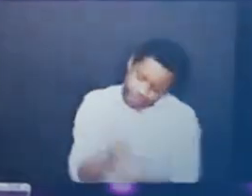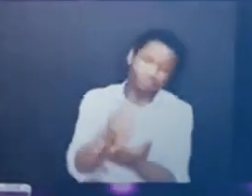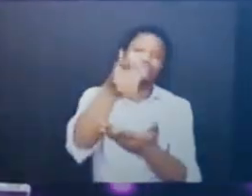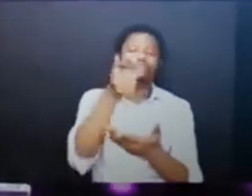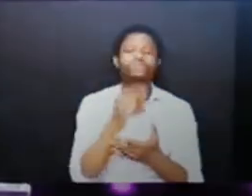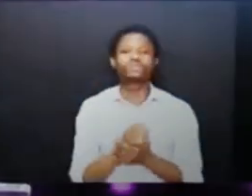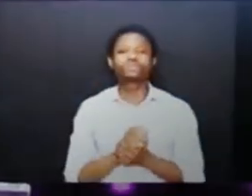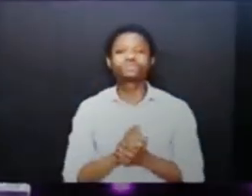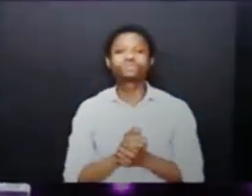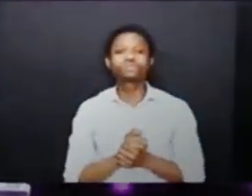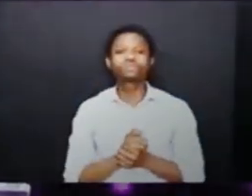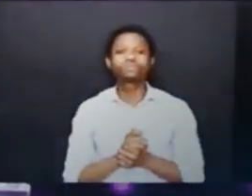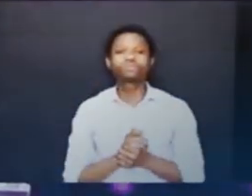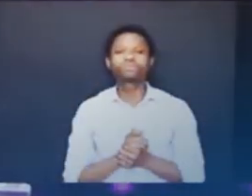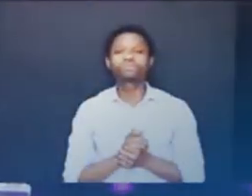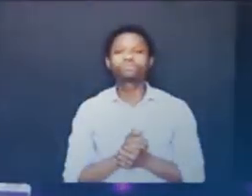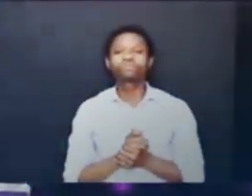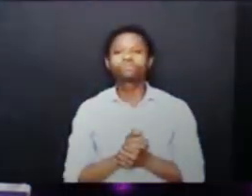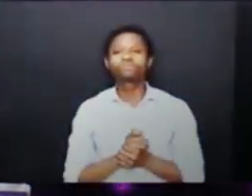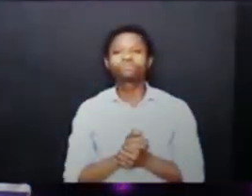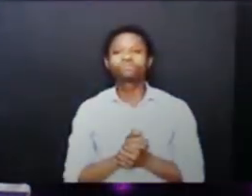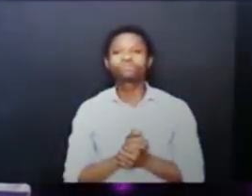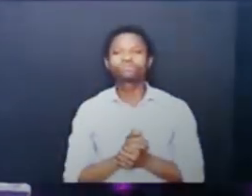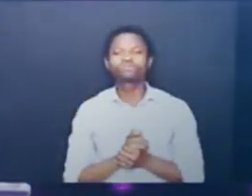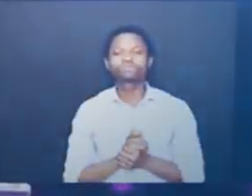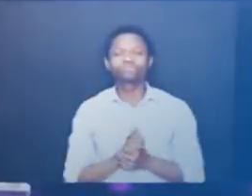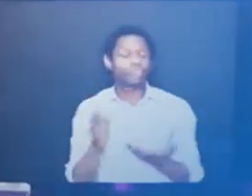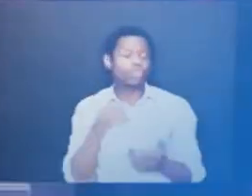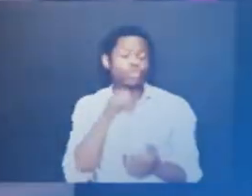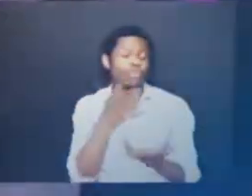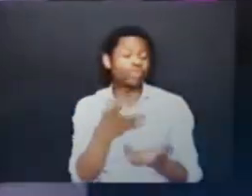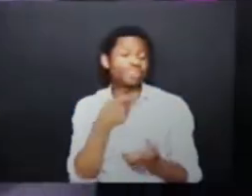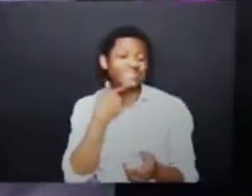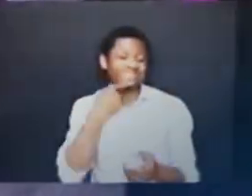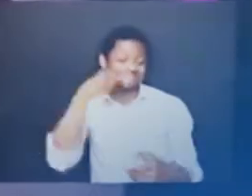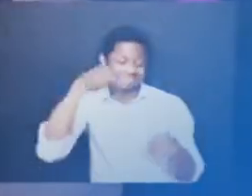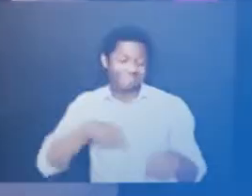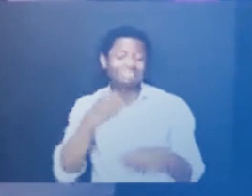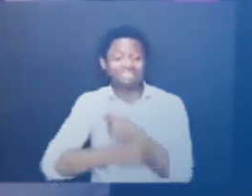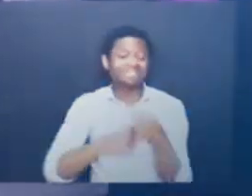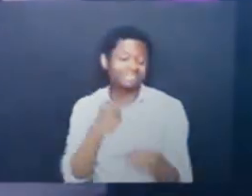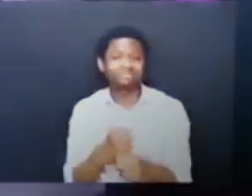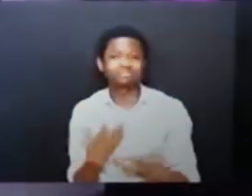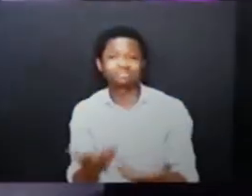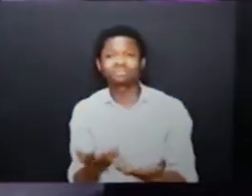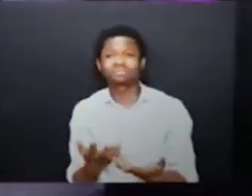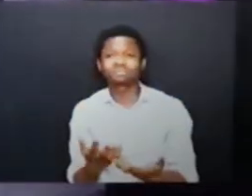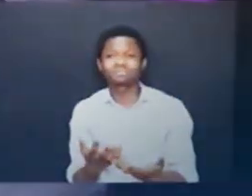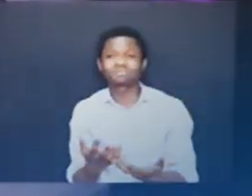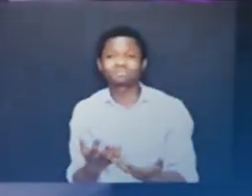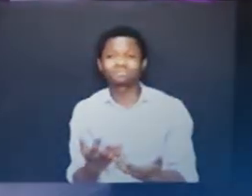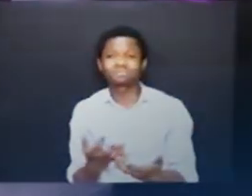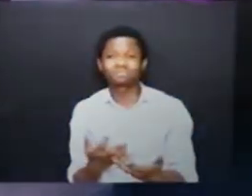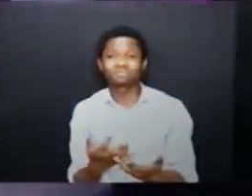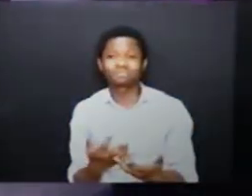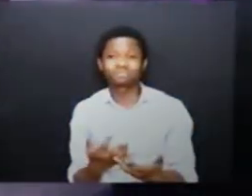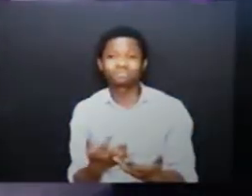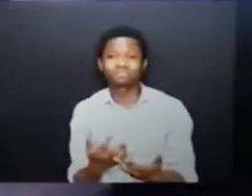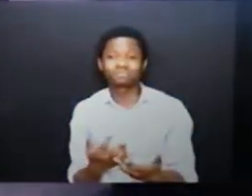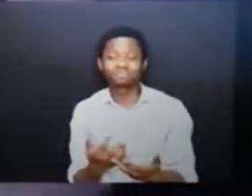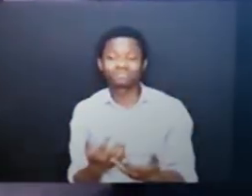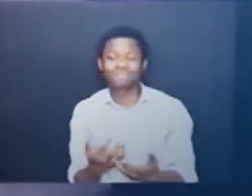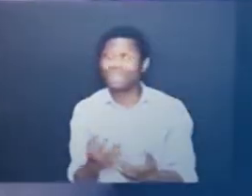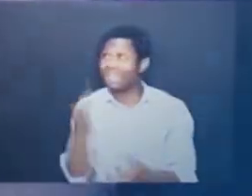you. I don't want to say this year. Because if he will help you, it's not